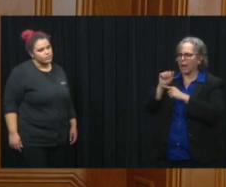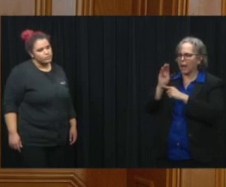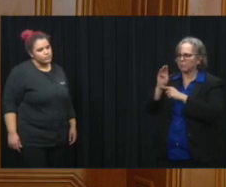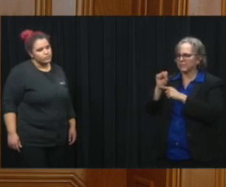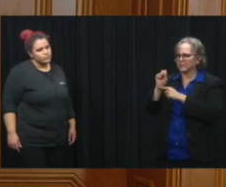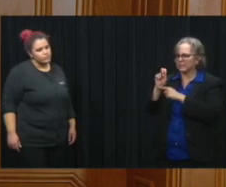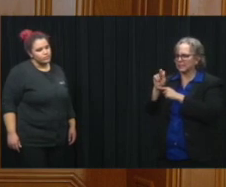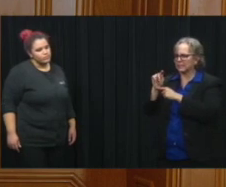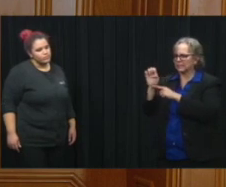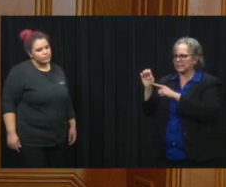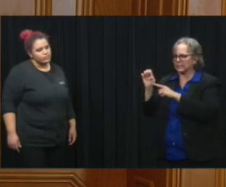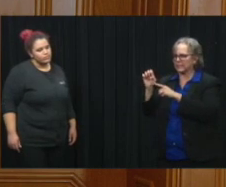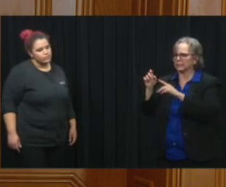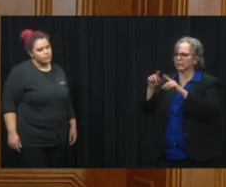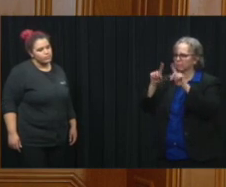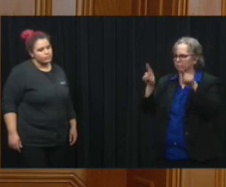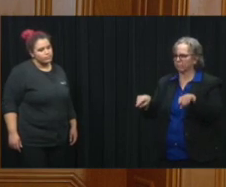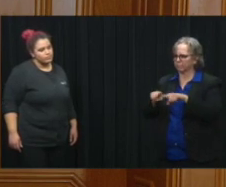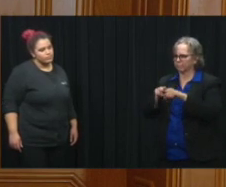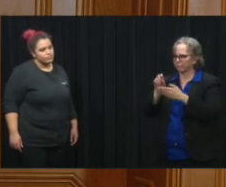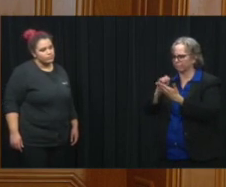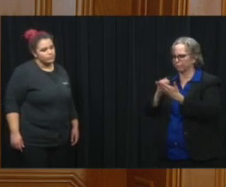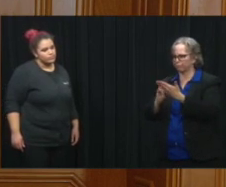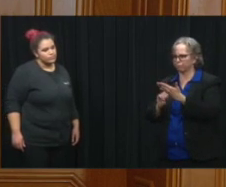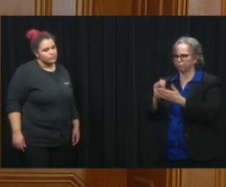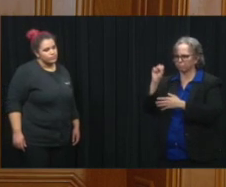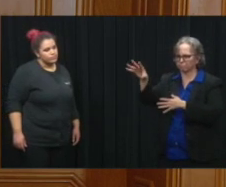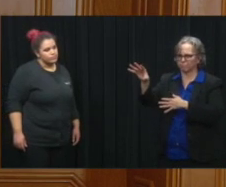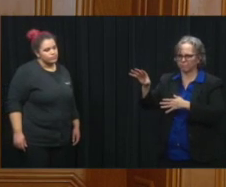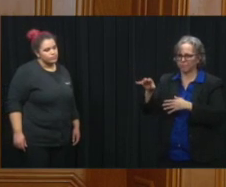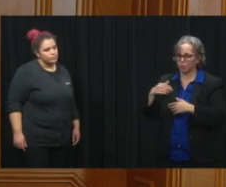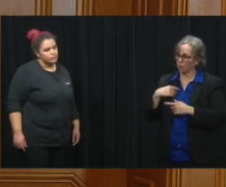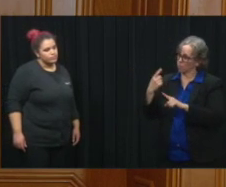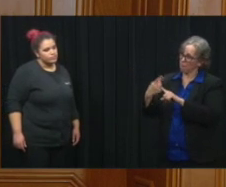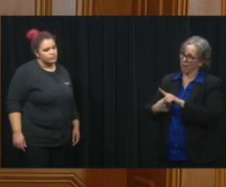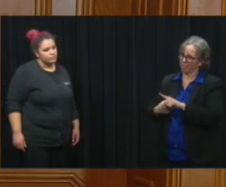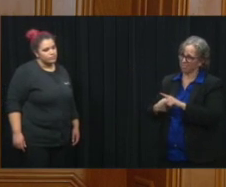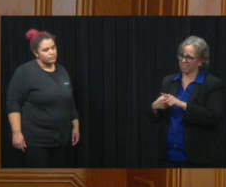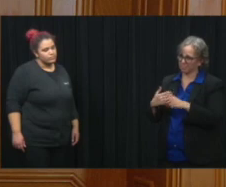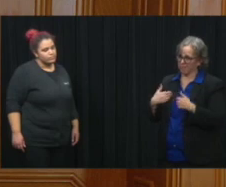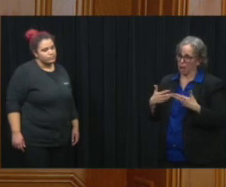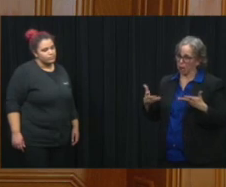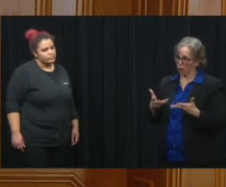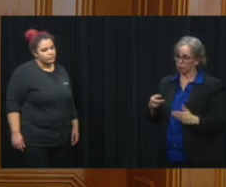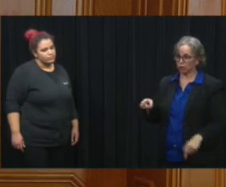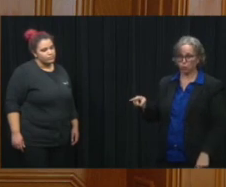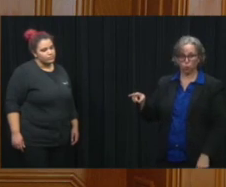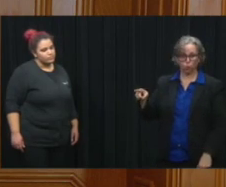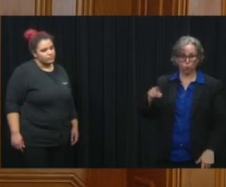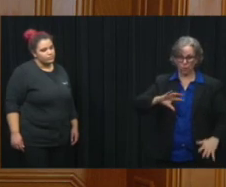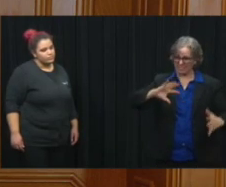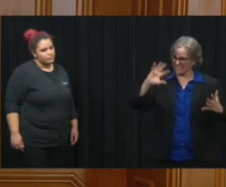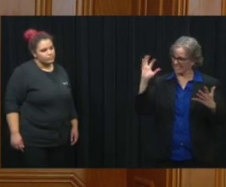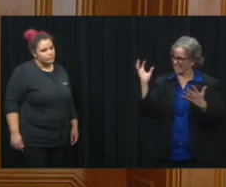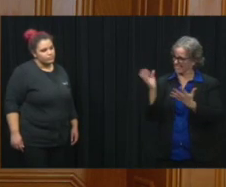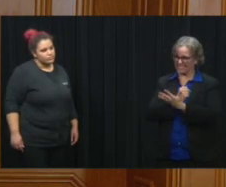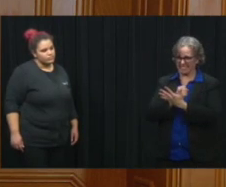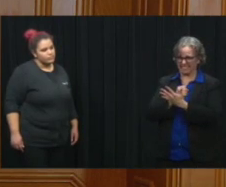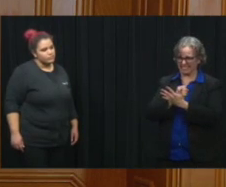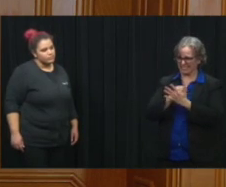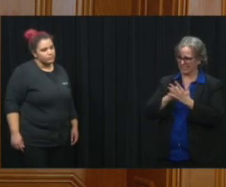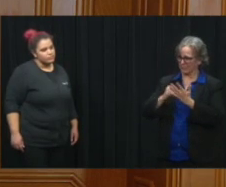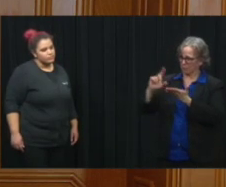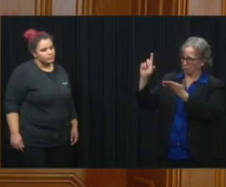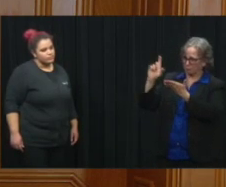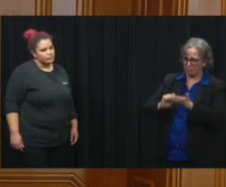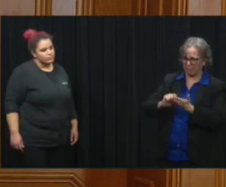Look, people have a month, and we just encourage people to go ahead and fill out the application, send